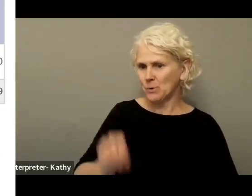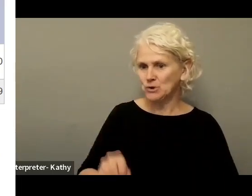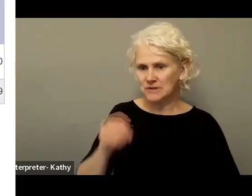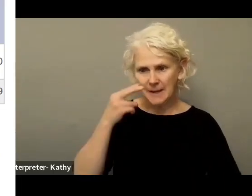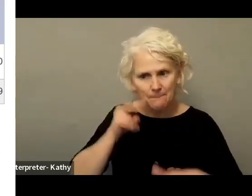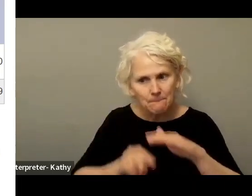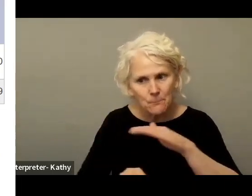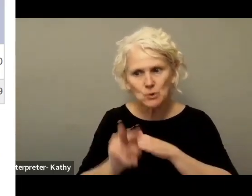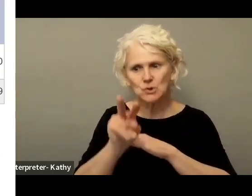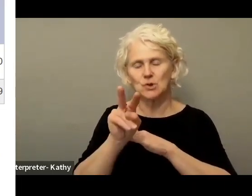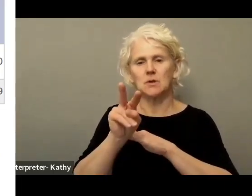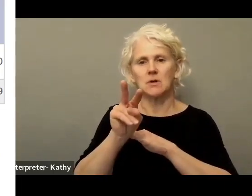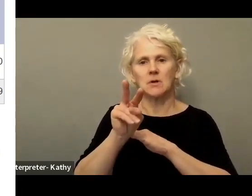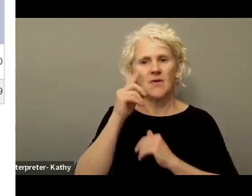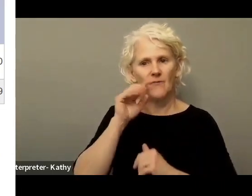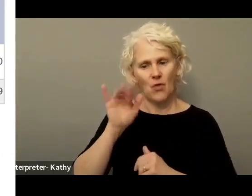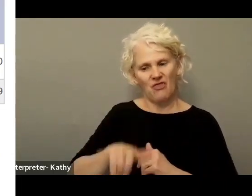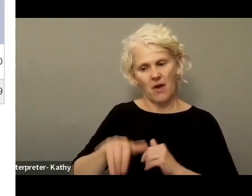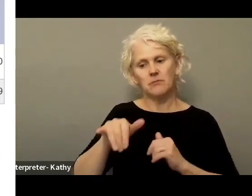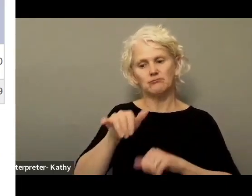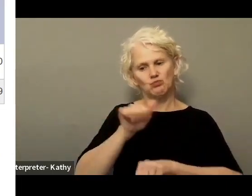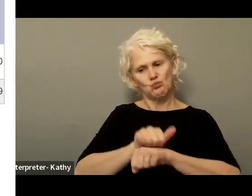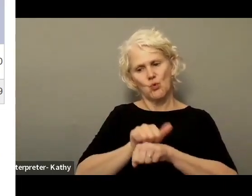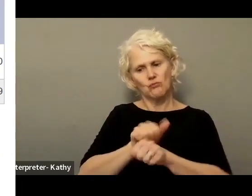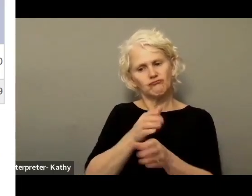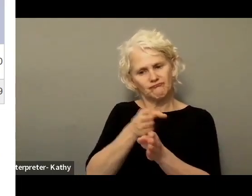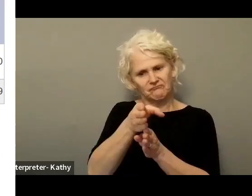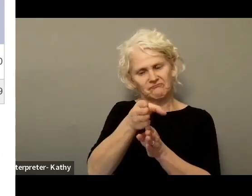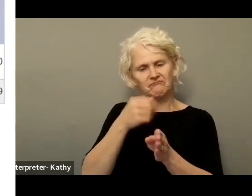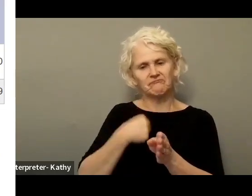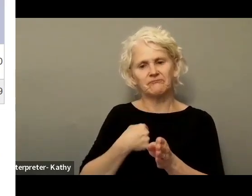projected for that occupation.